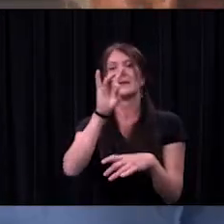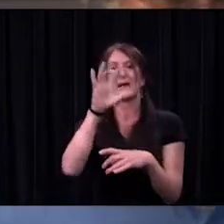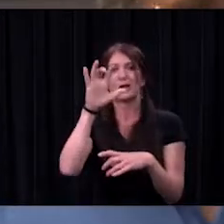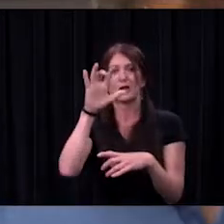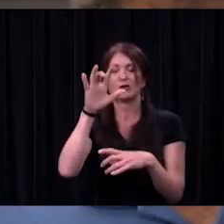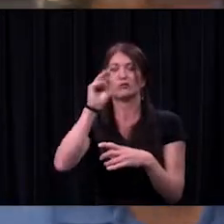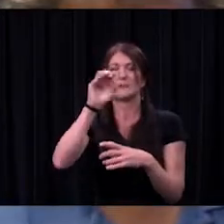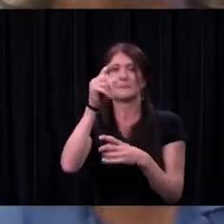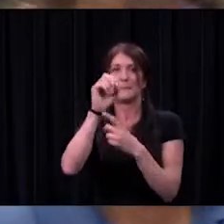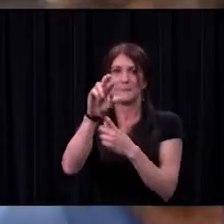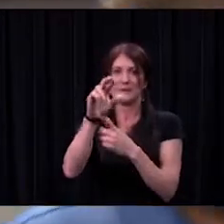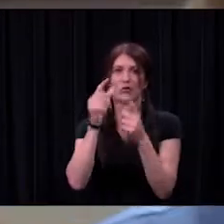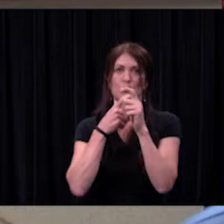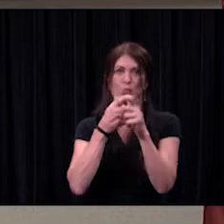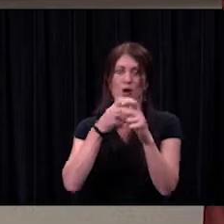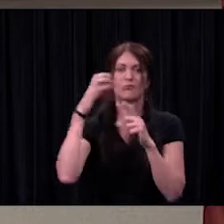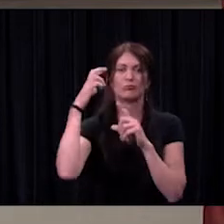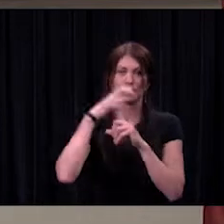to you, Jacob.